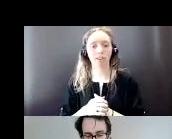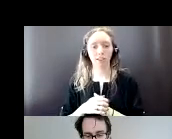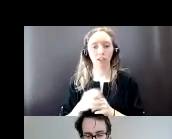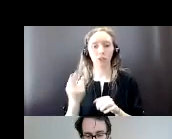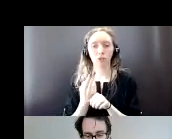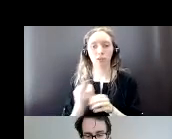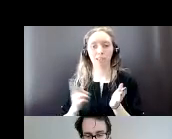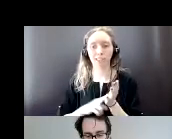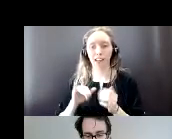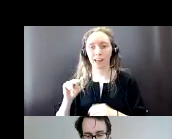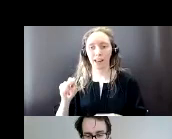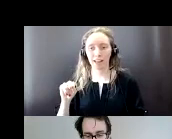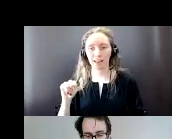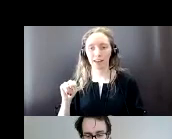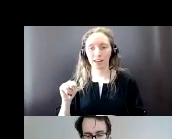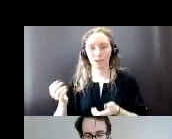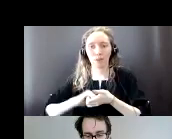by using your bank account credentials.